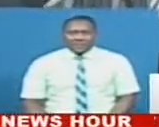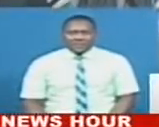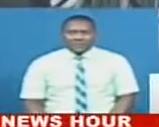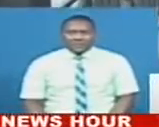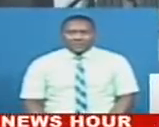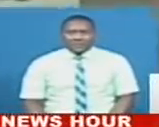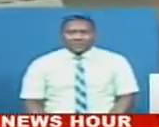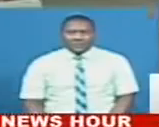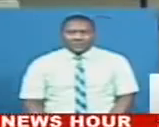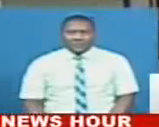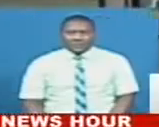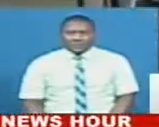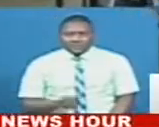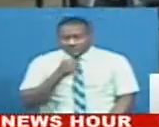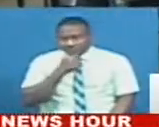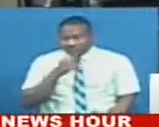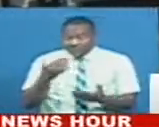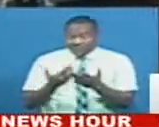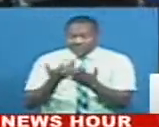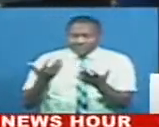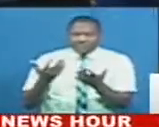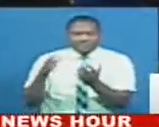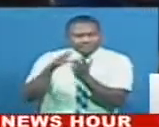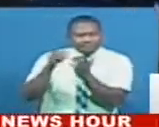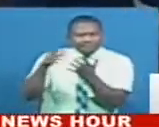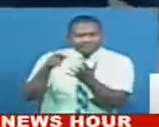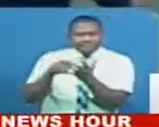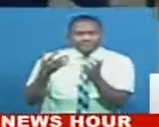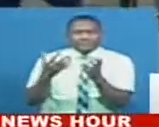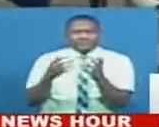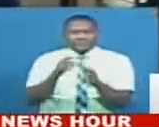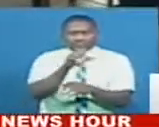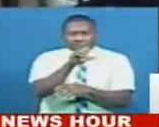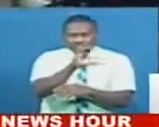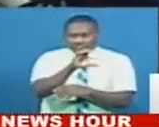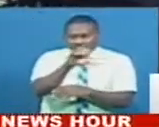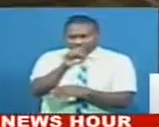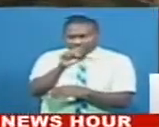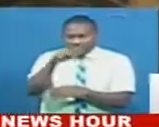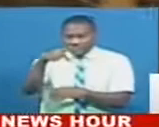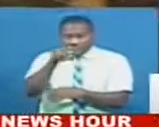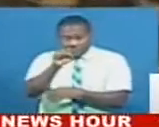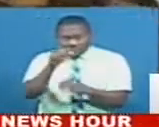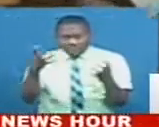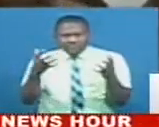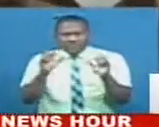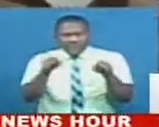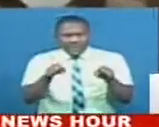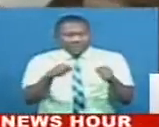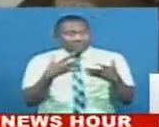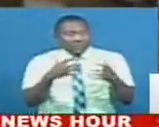second cycle institution. Candidates placed under the CSSPS now have the opportunity to select 5